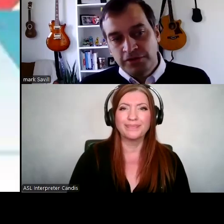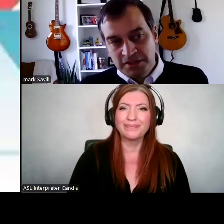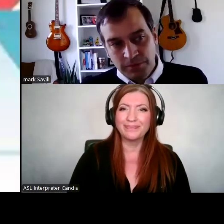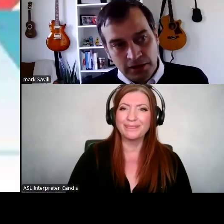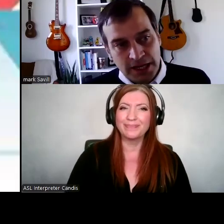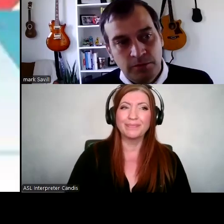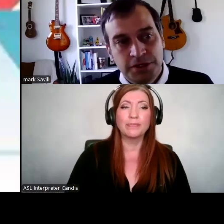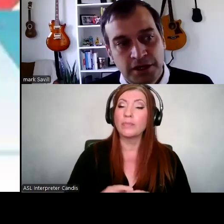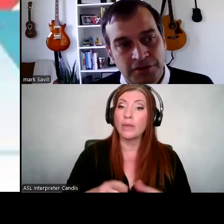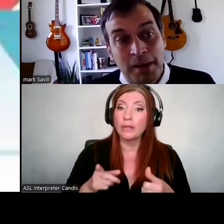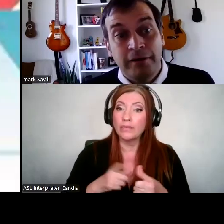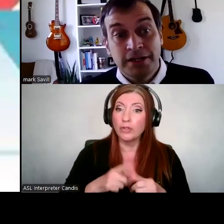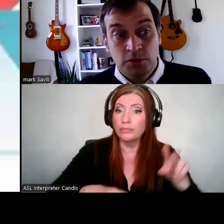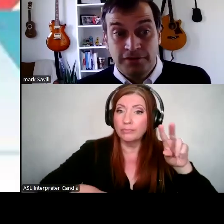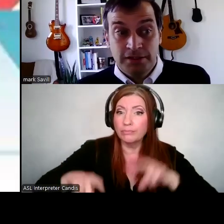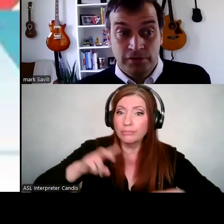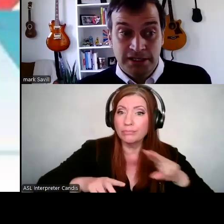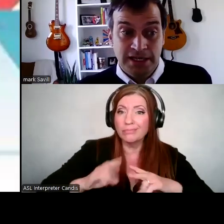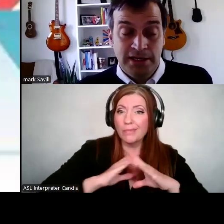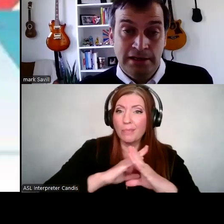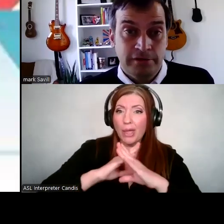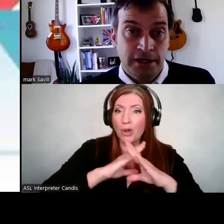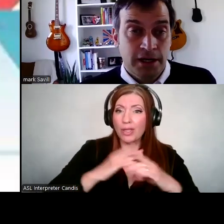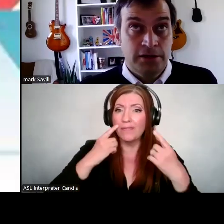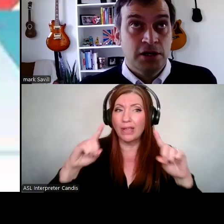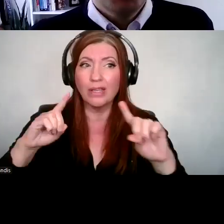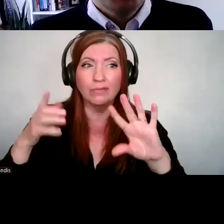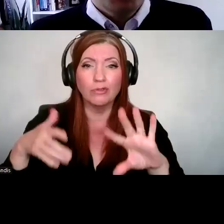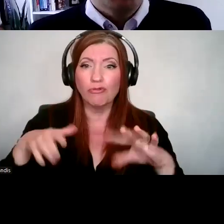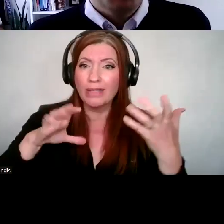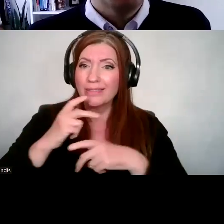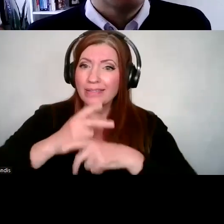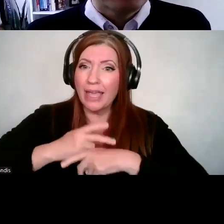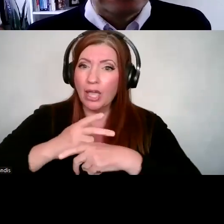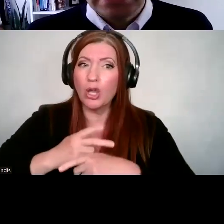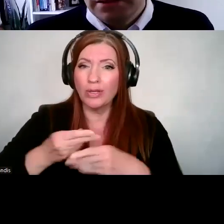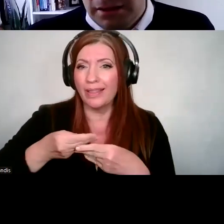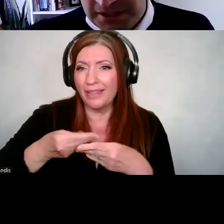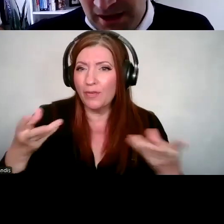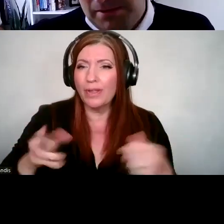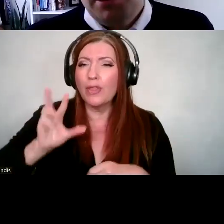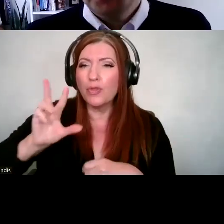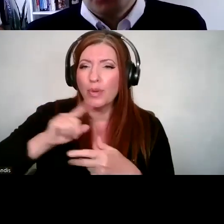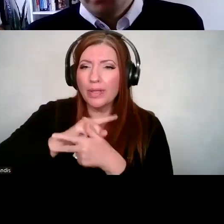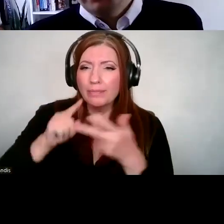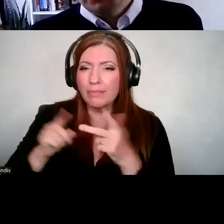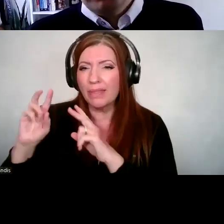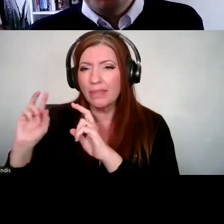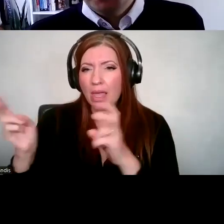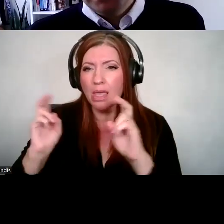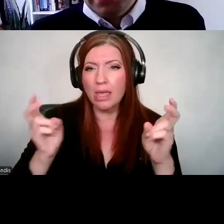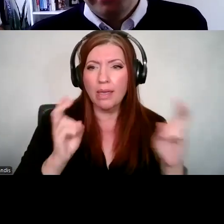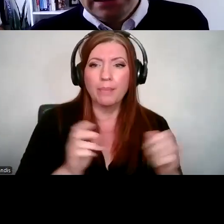Great. So the first thing we looked at was the barriers to effective crisis care delivery, and sort of three consistent themes that came up. So one